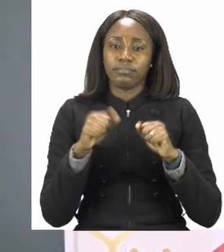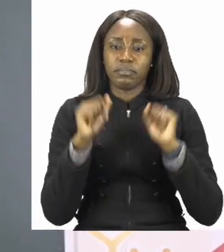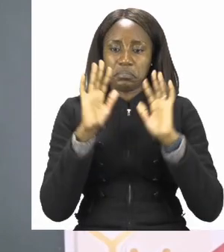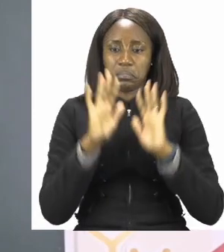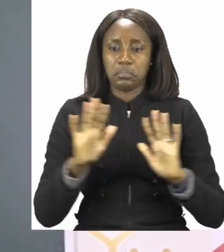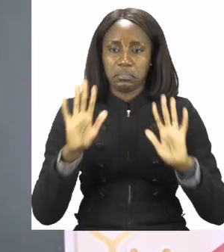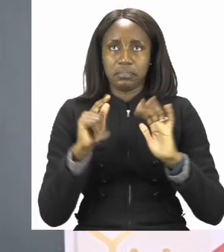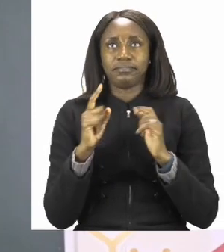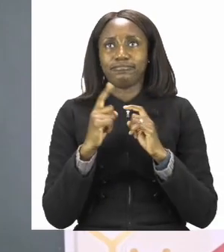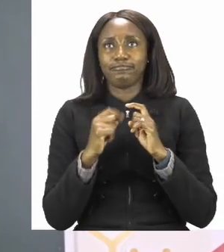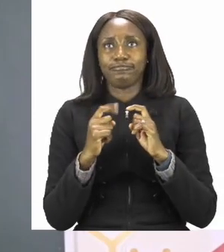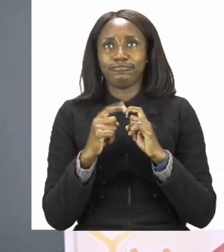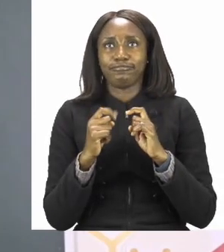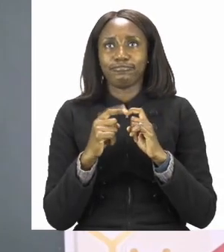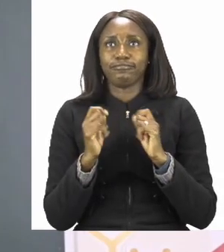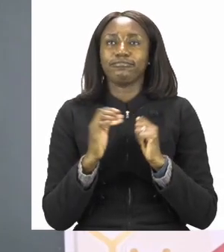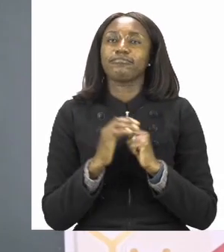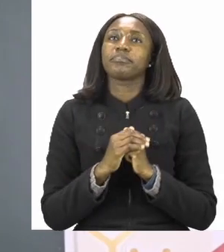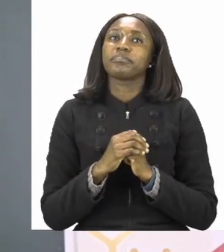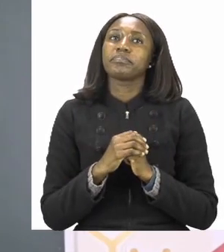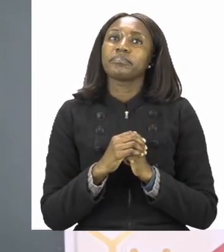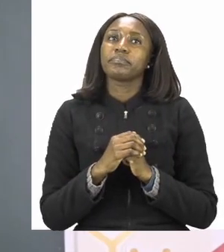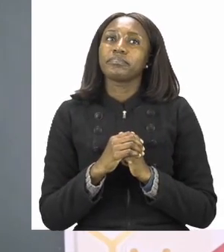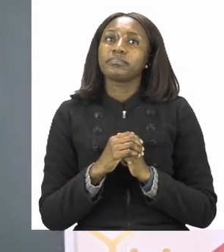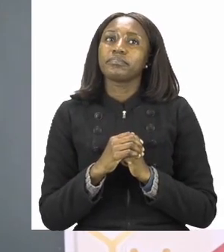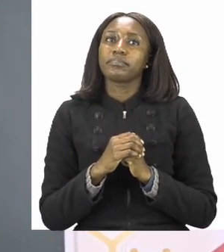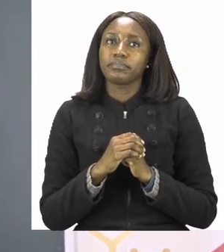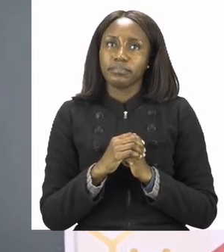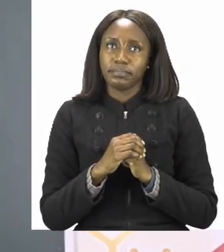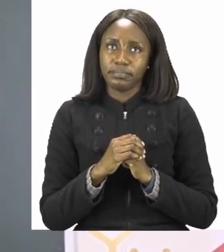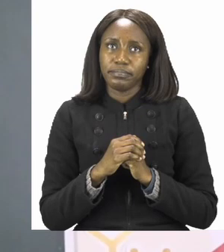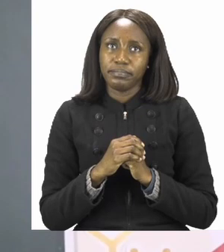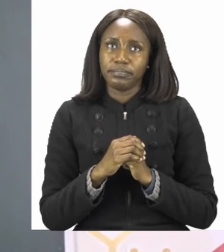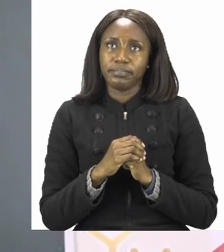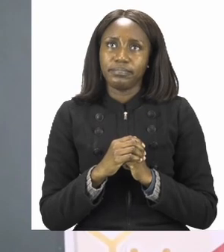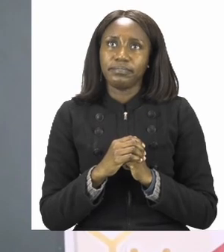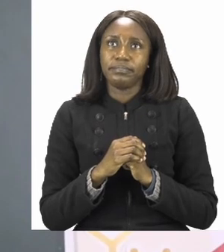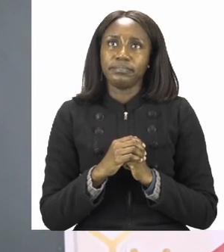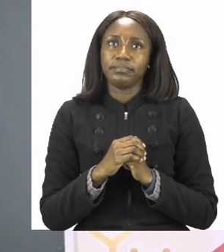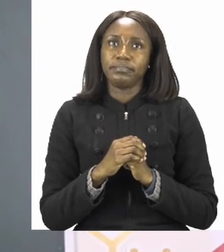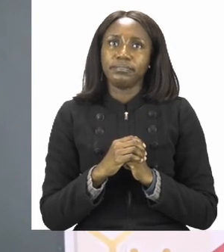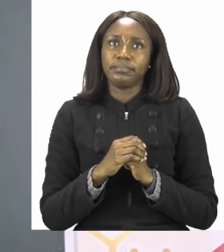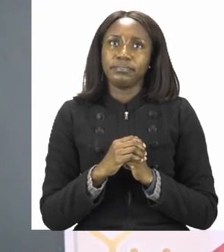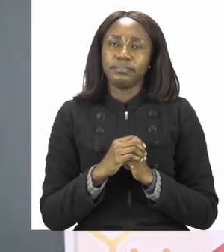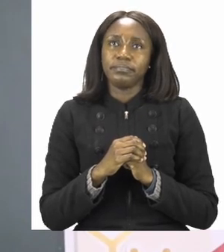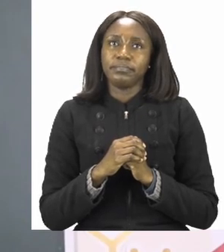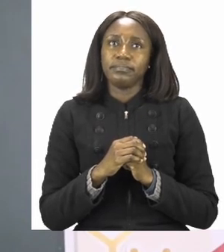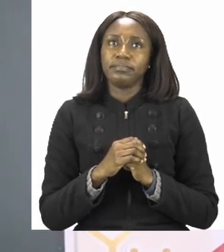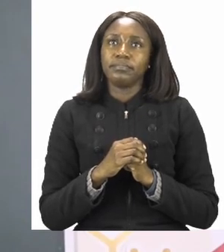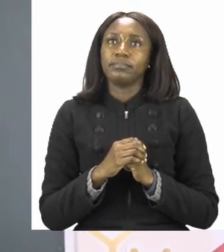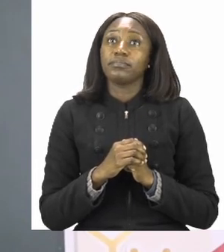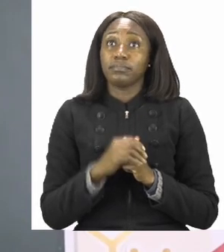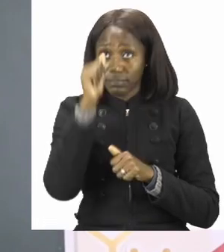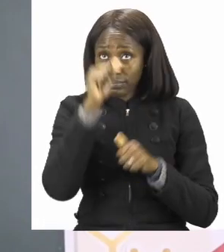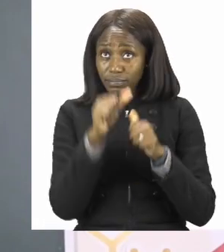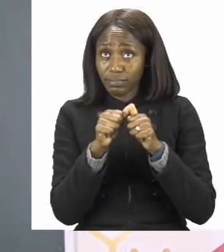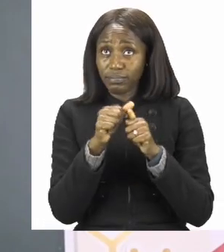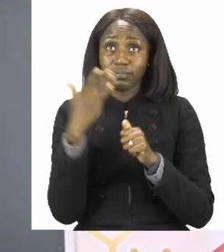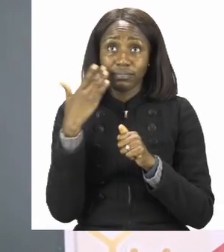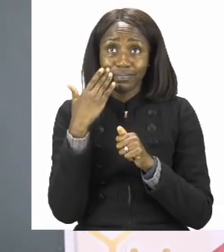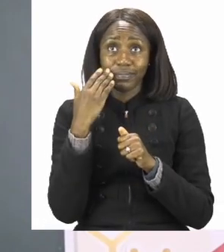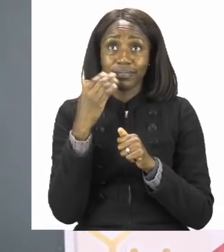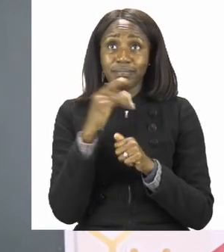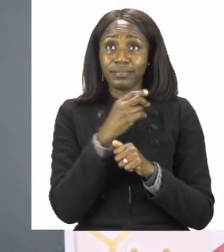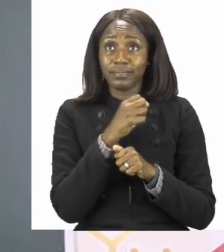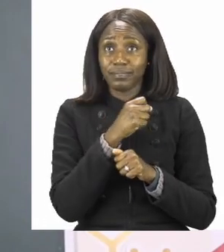twos, color or circle using pink. Now for counting in twos, that means that we